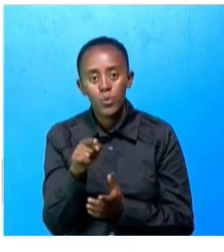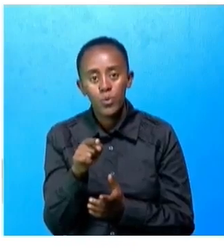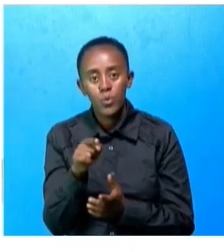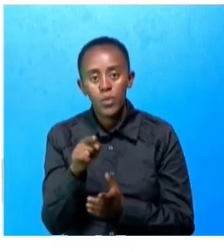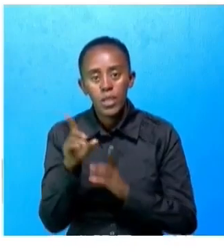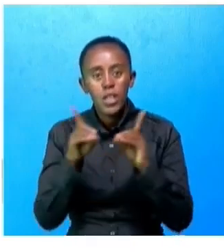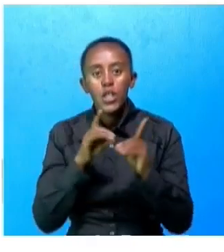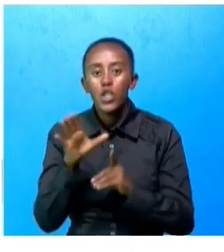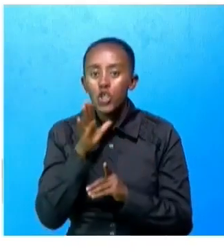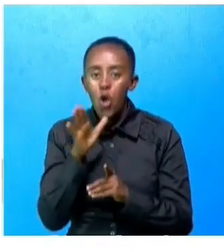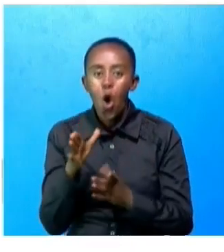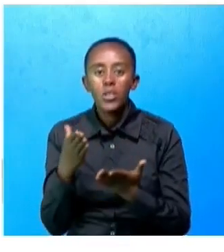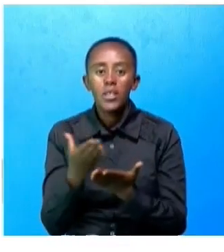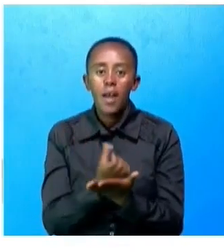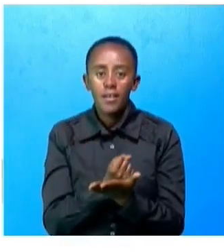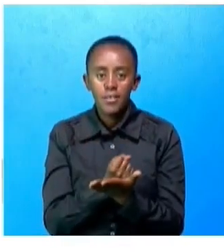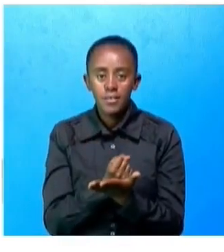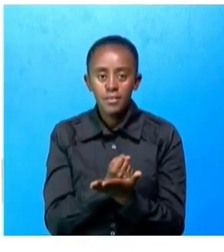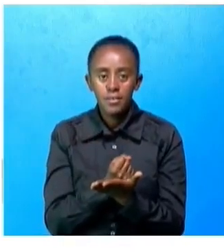don't take